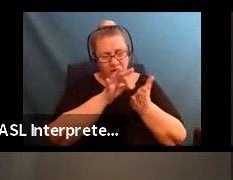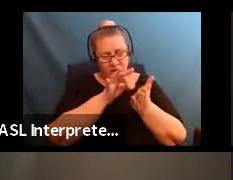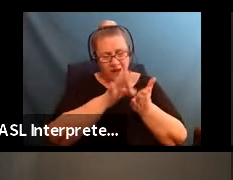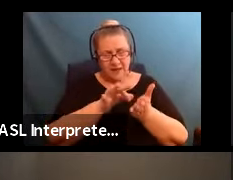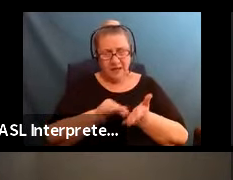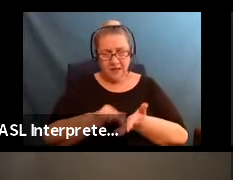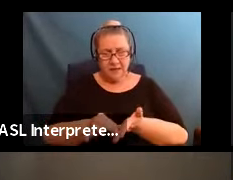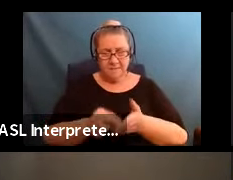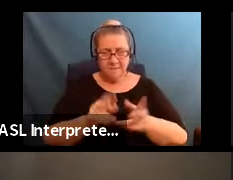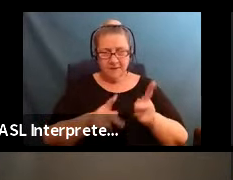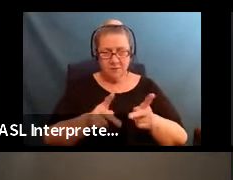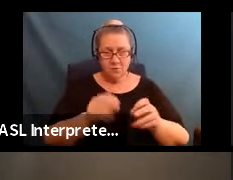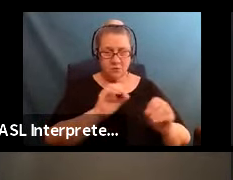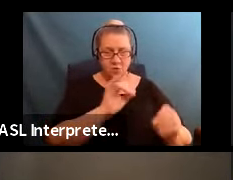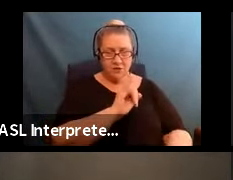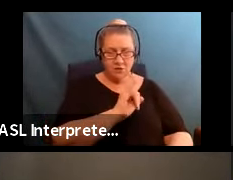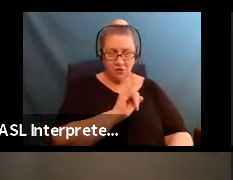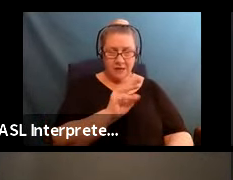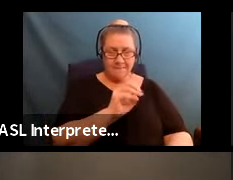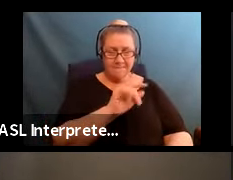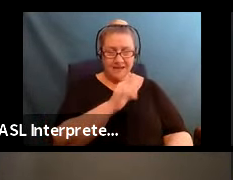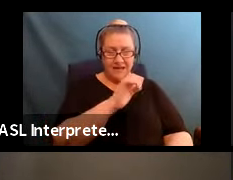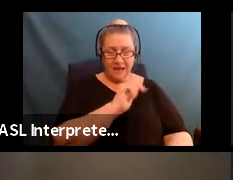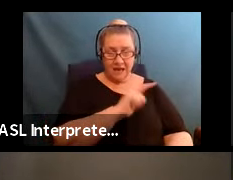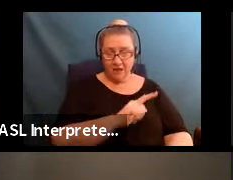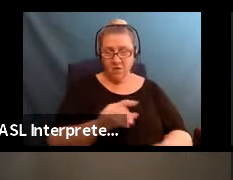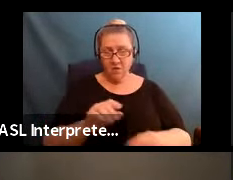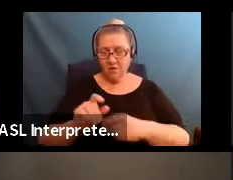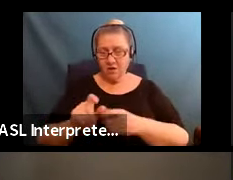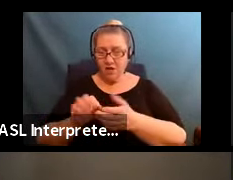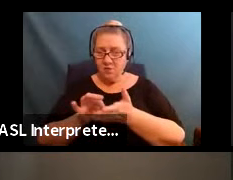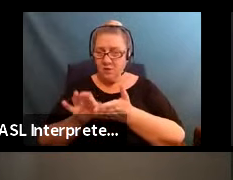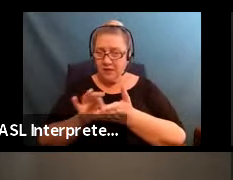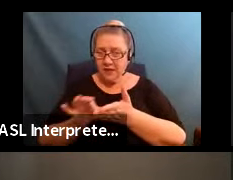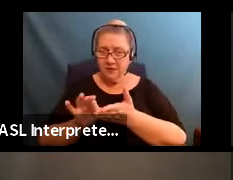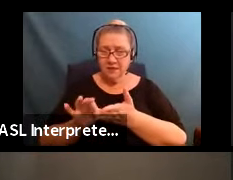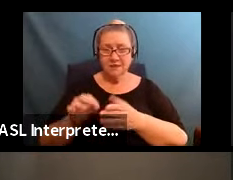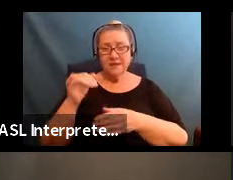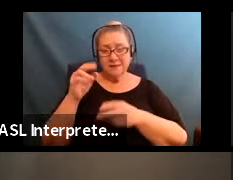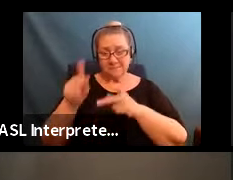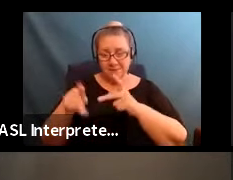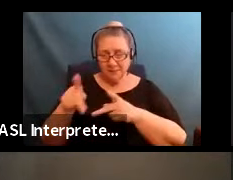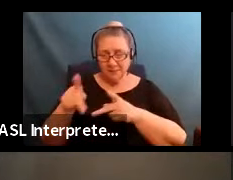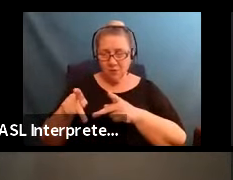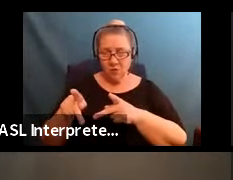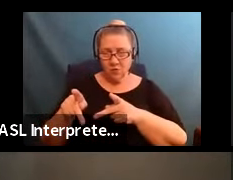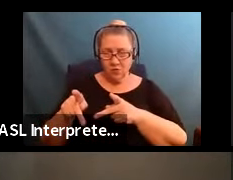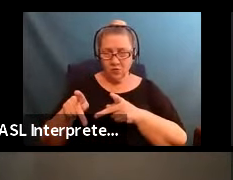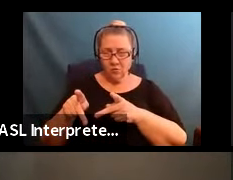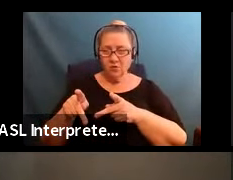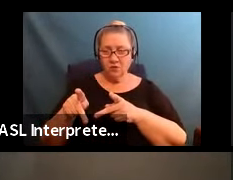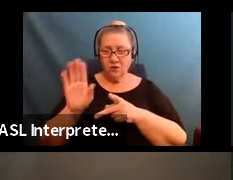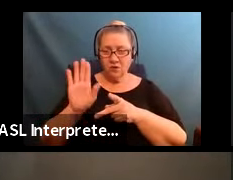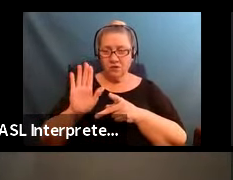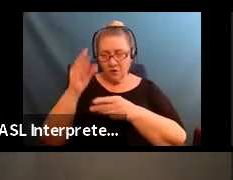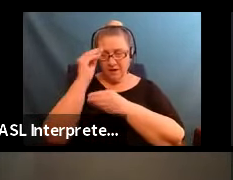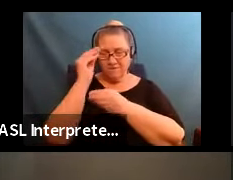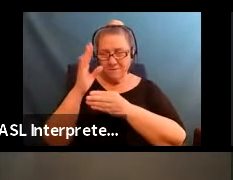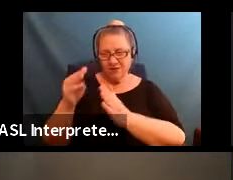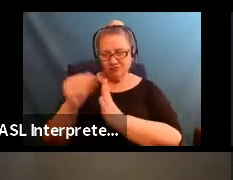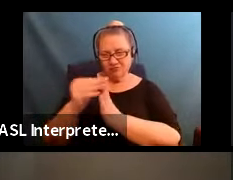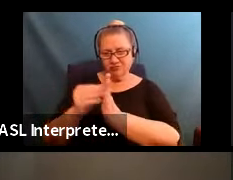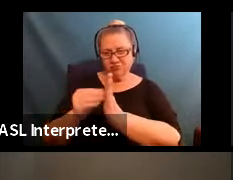uninsured? And are we also making sure that the people who, people are vaccinated, that information gets back into their health